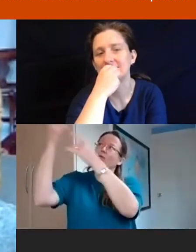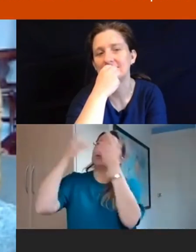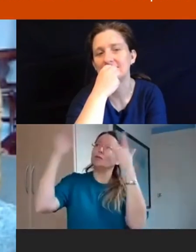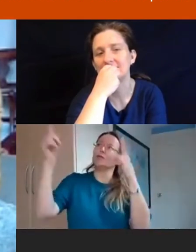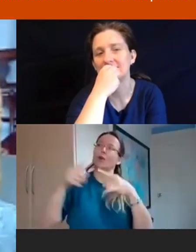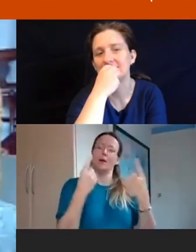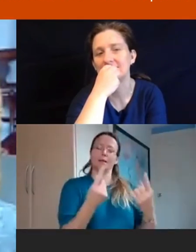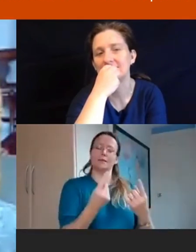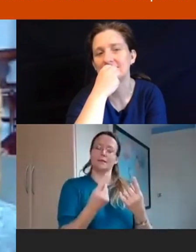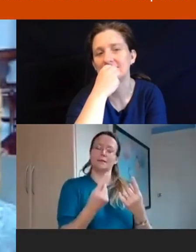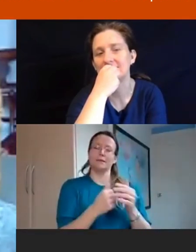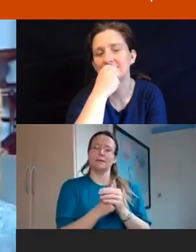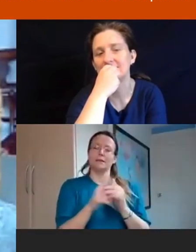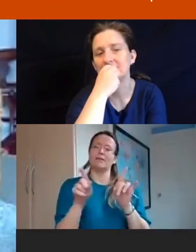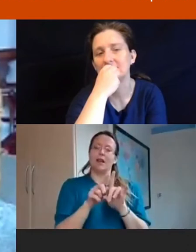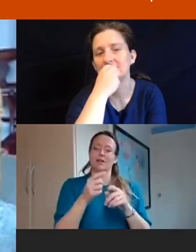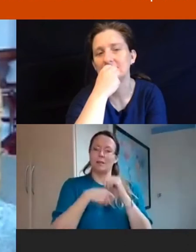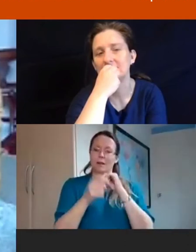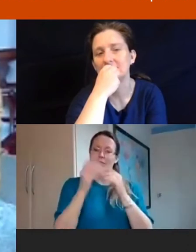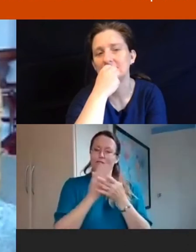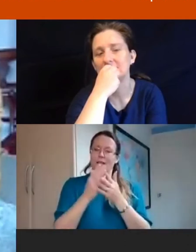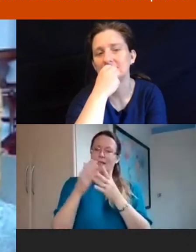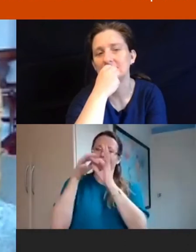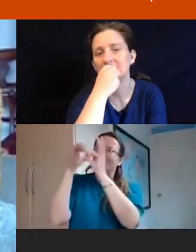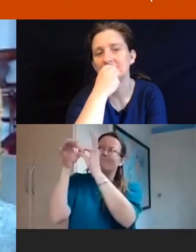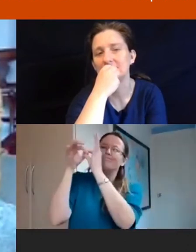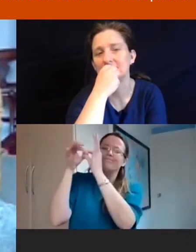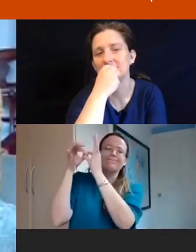and offers an intimacy